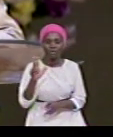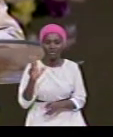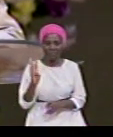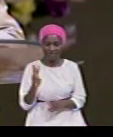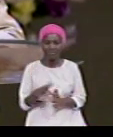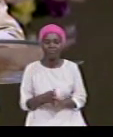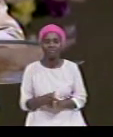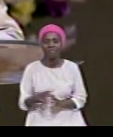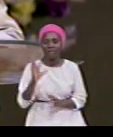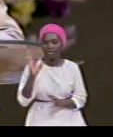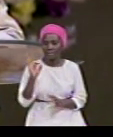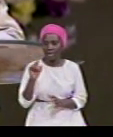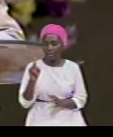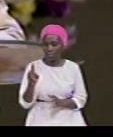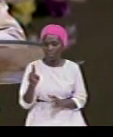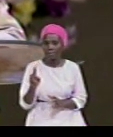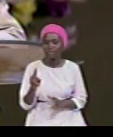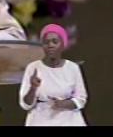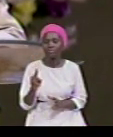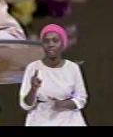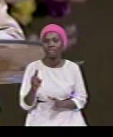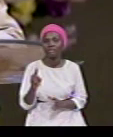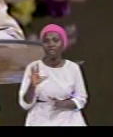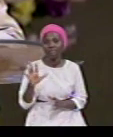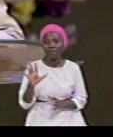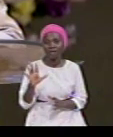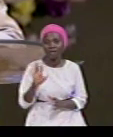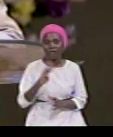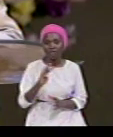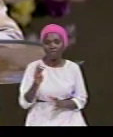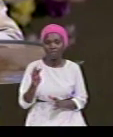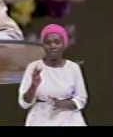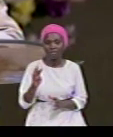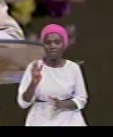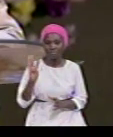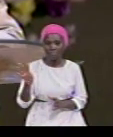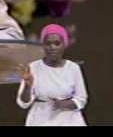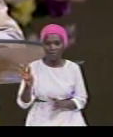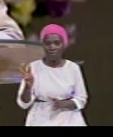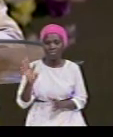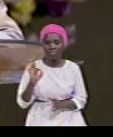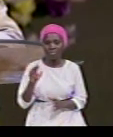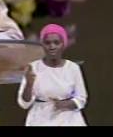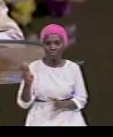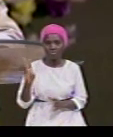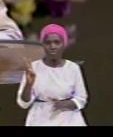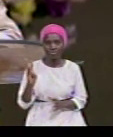+234 915 444